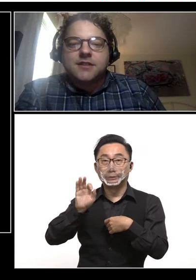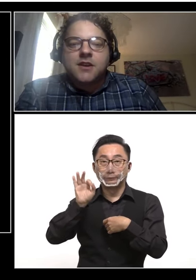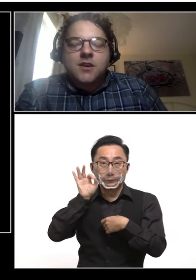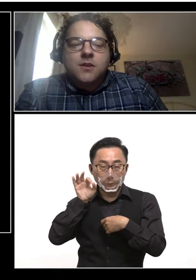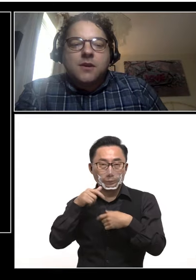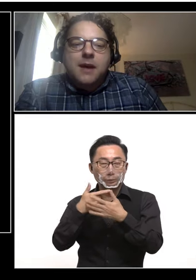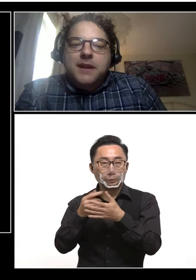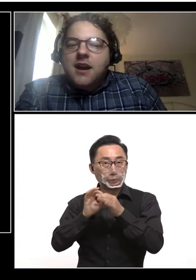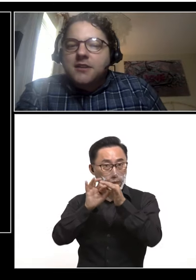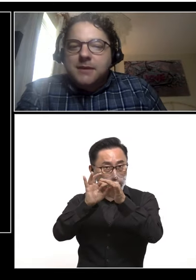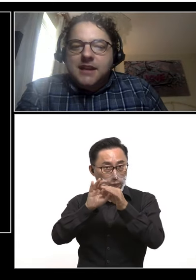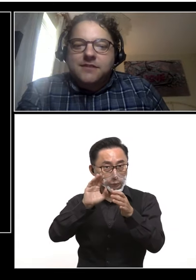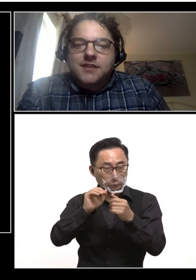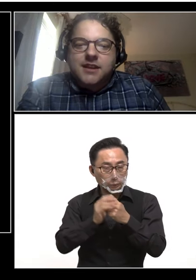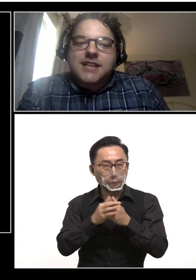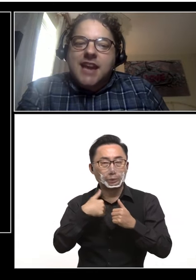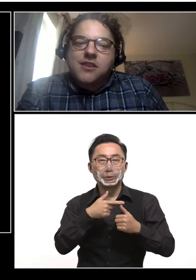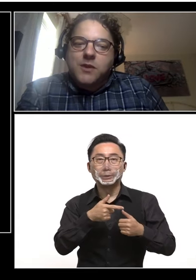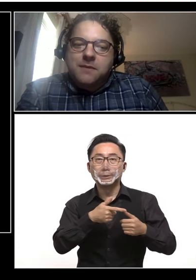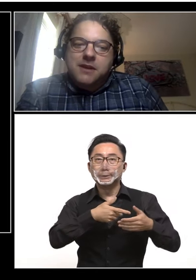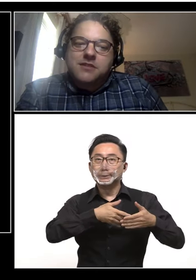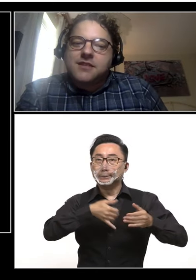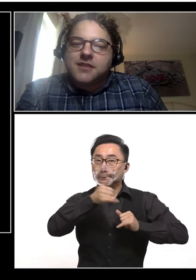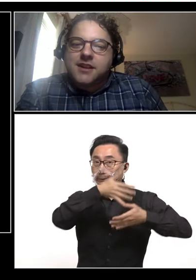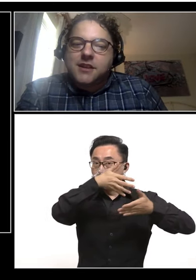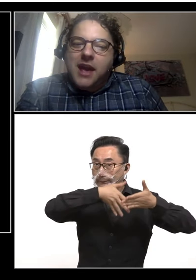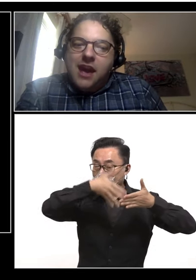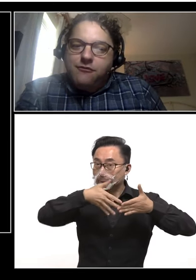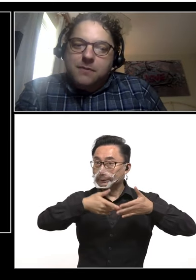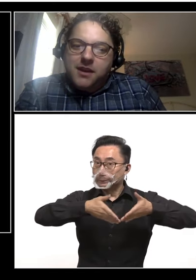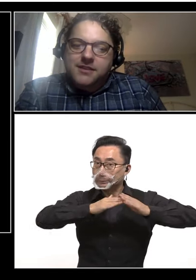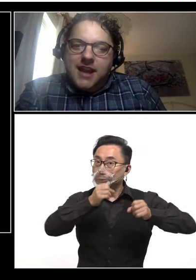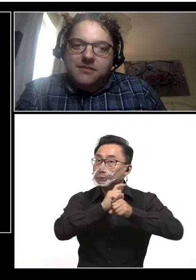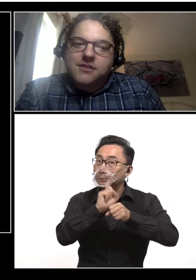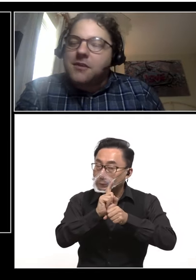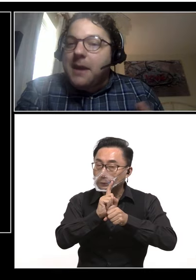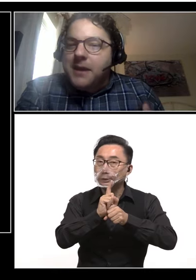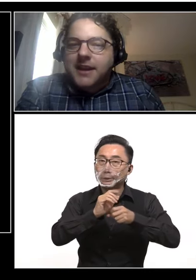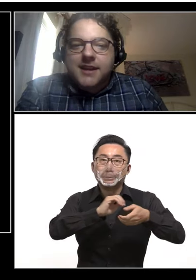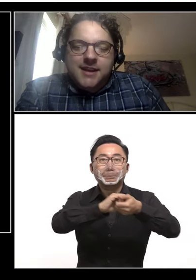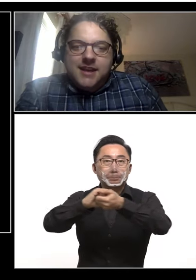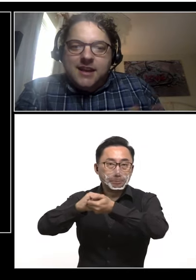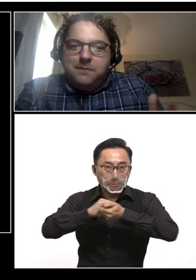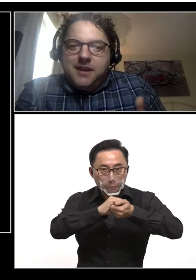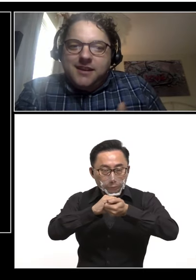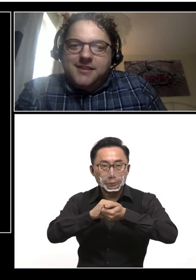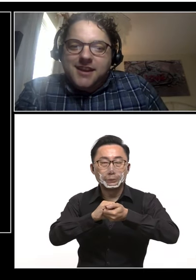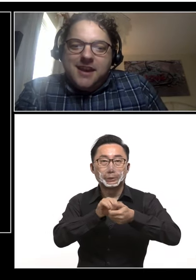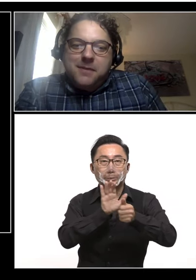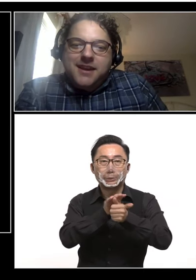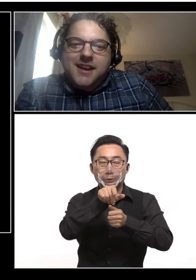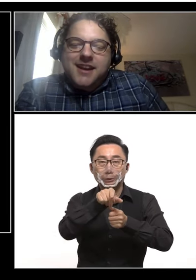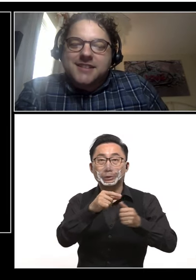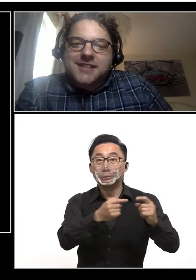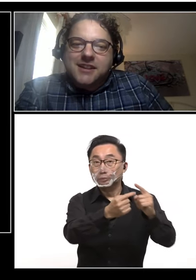artists? Well, Epic Arts believes that together we can build a society where every person counts. So EPIC, E-P-I-C,